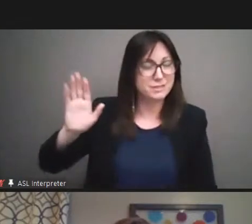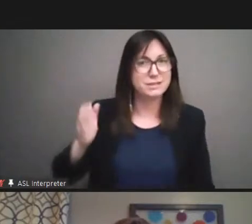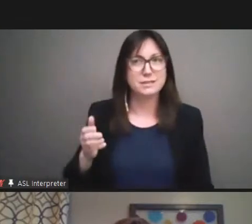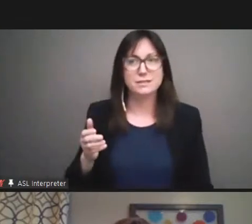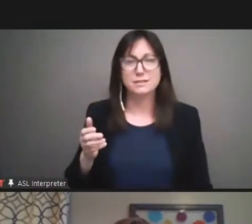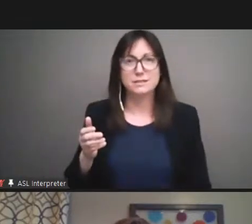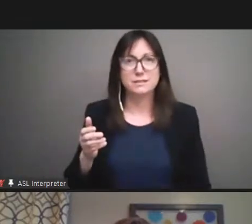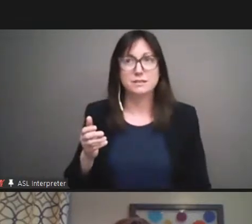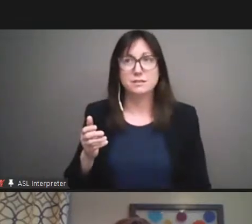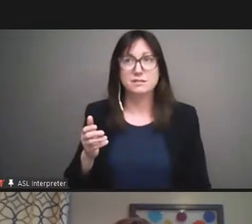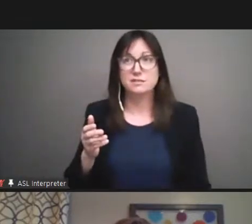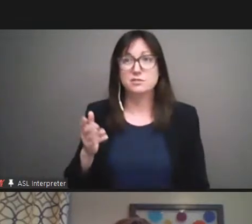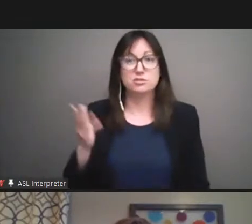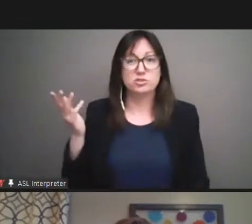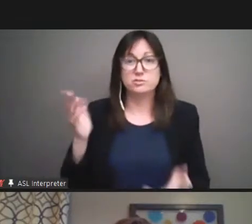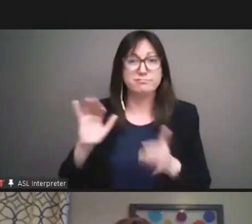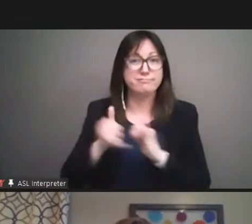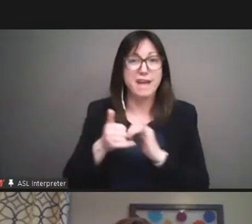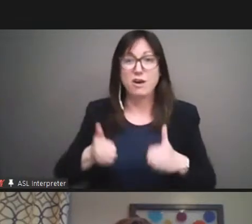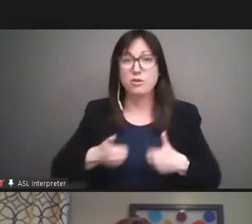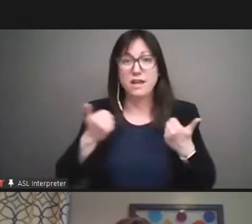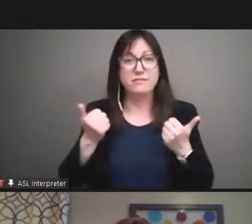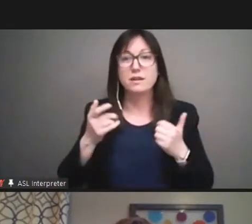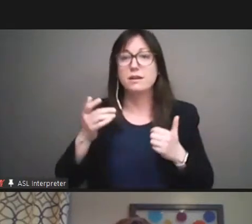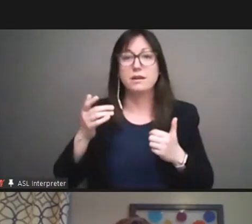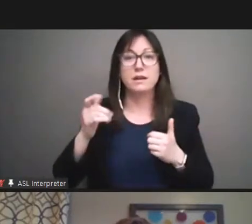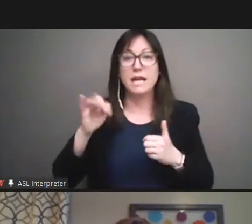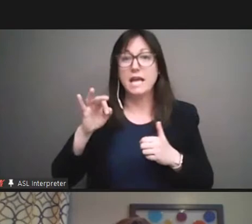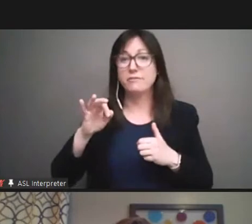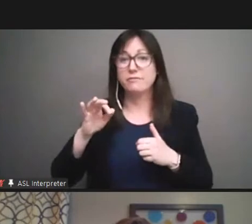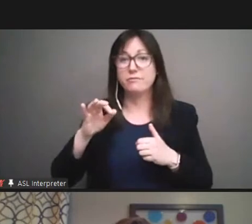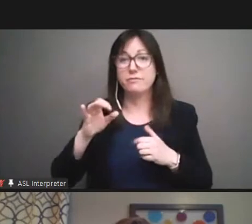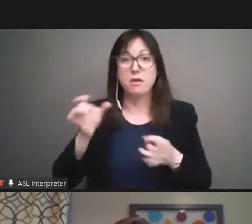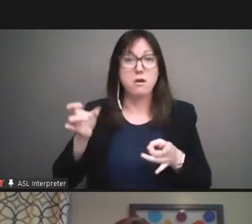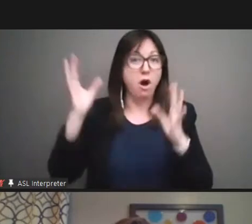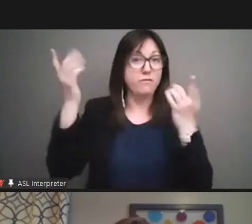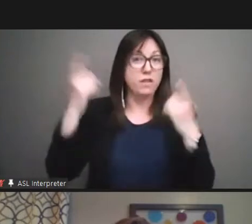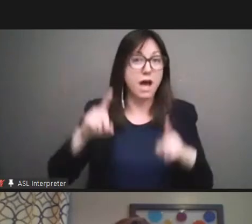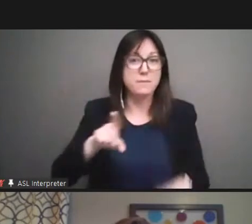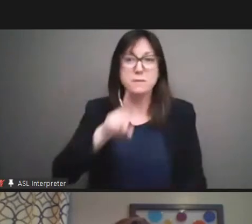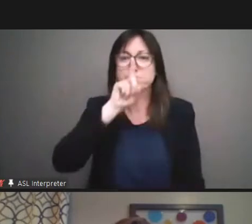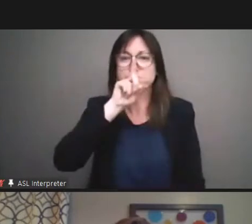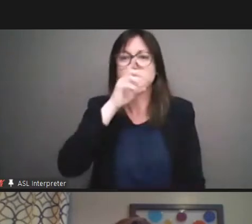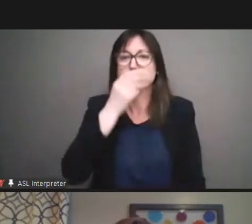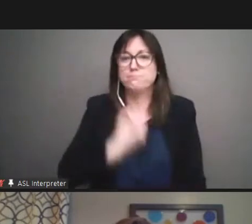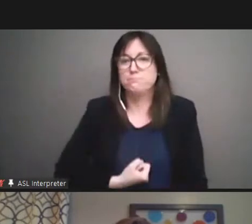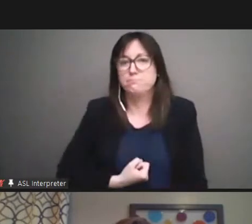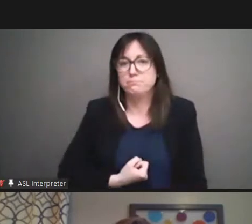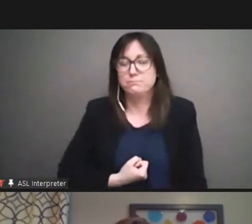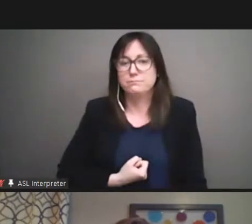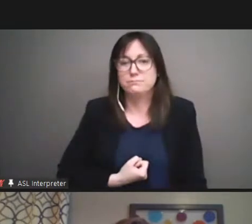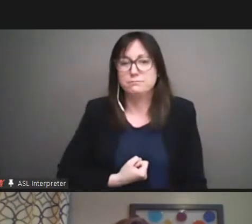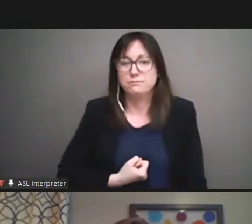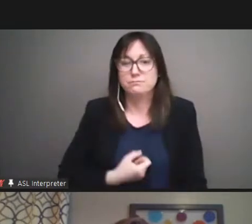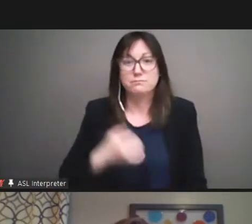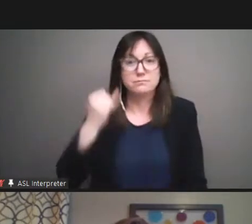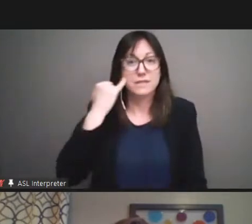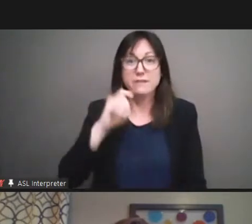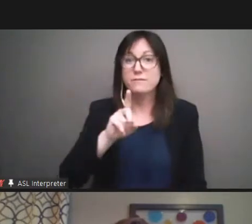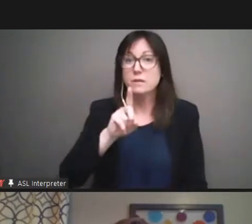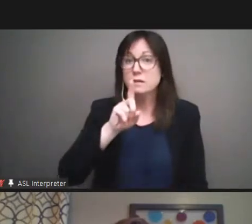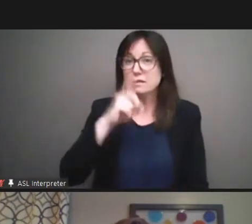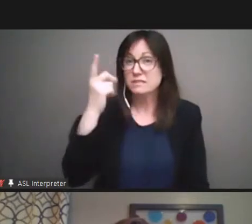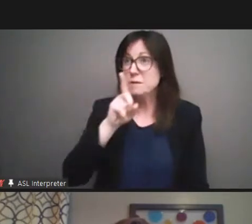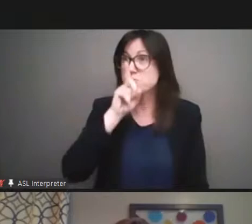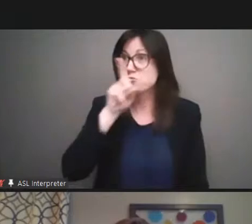just way of being that you just didn't talk about things. You didn't talk about the truth. You went on your way, you